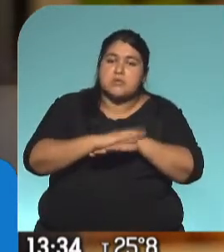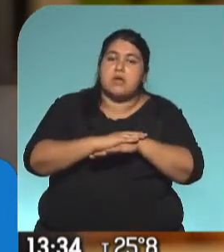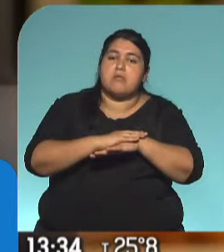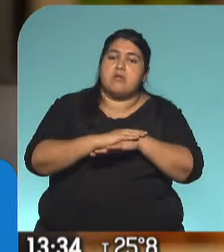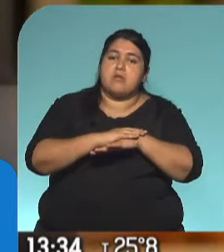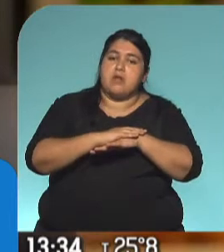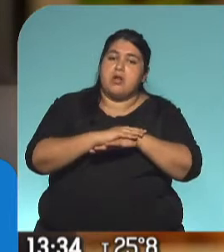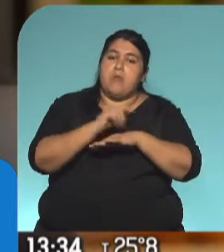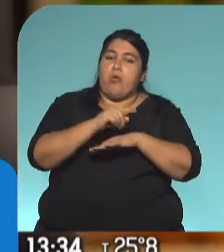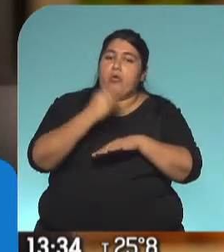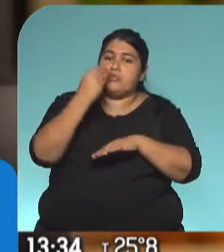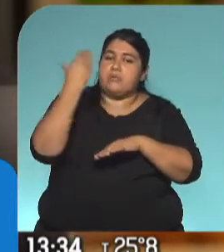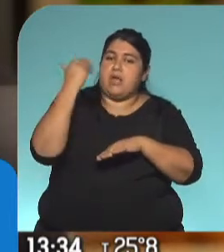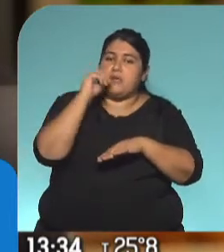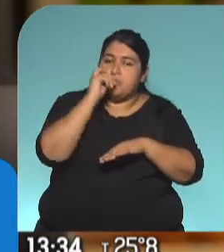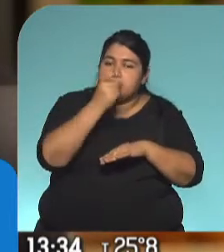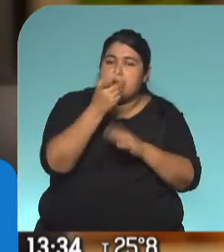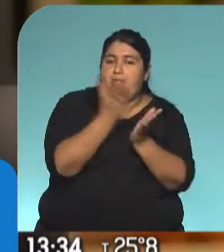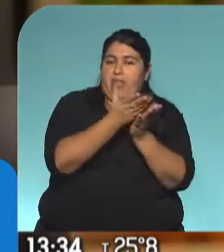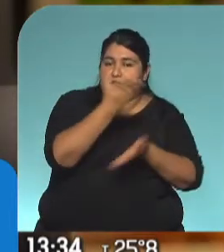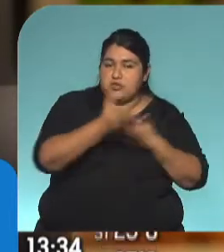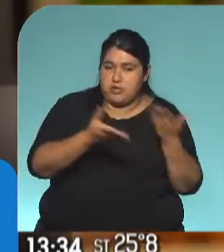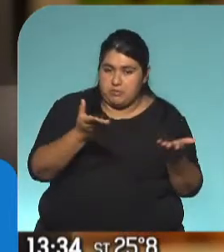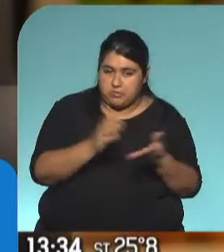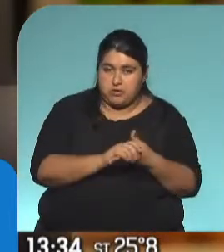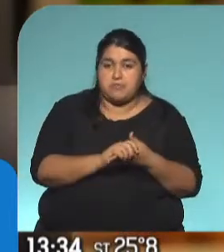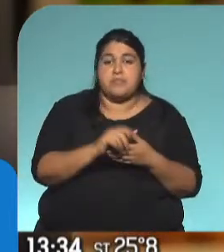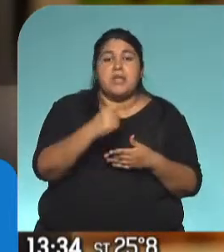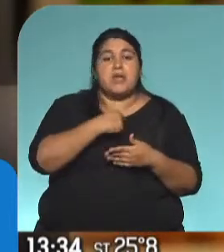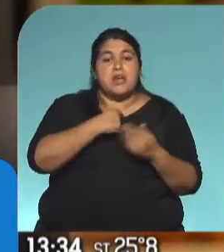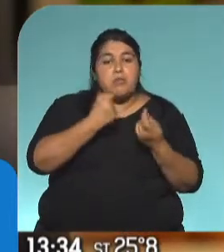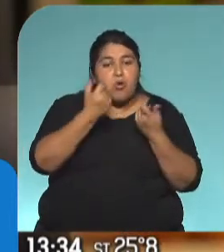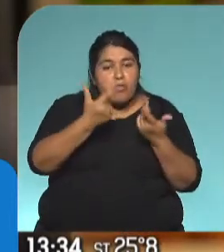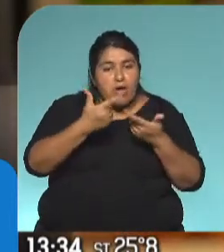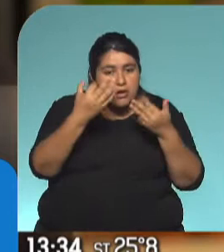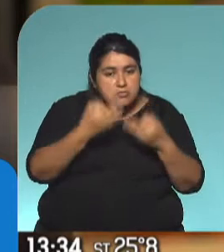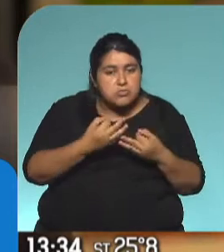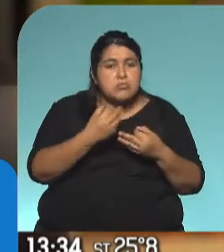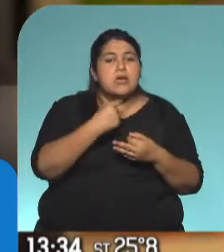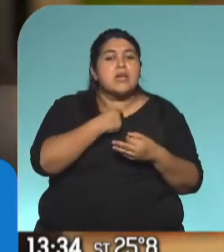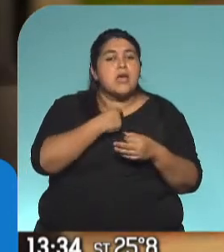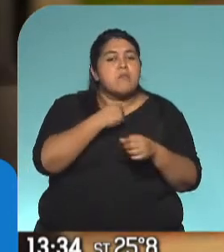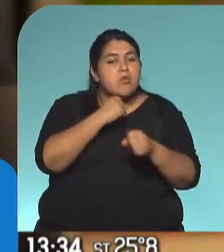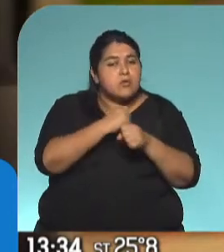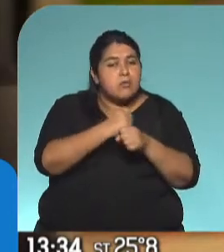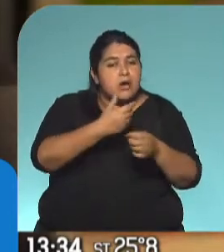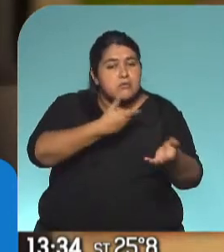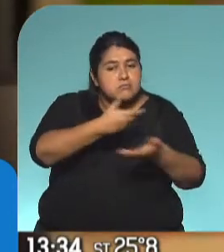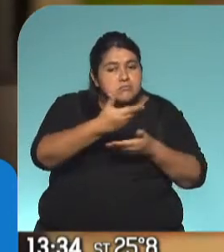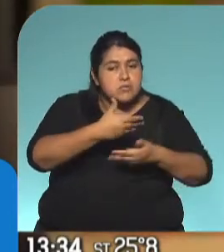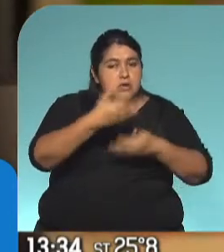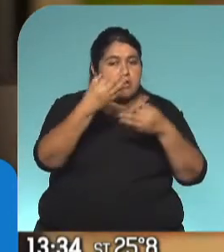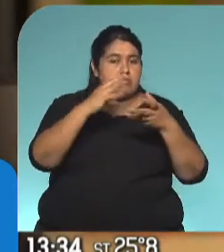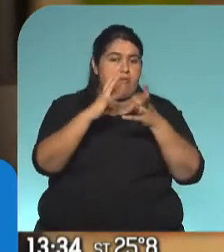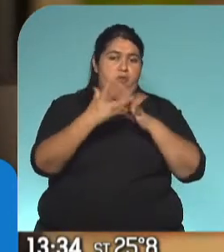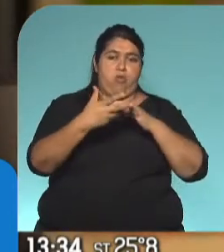human rights abuses and we're going to make sure that they in fact, and if they want to deal with us, they have to deal with it in a way where